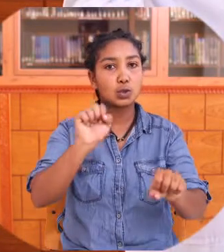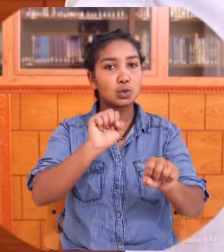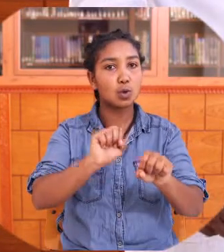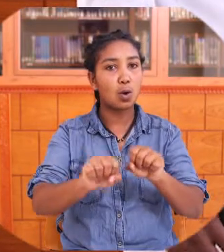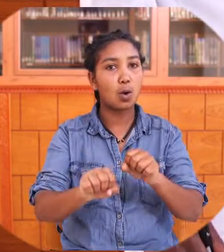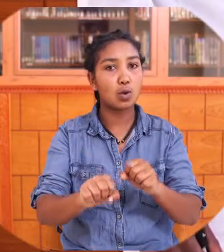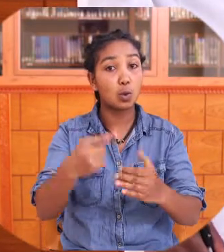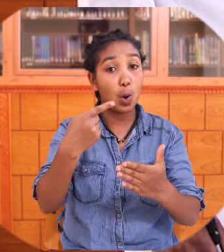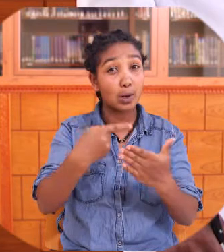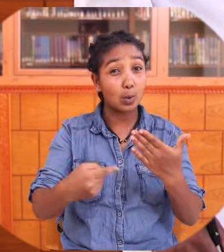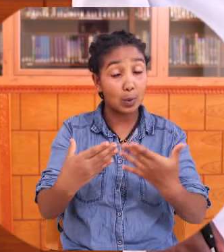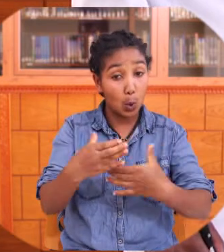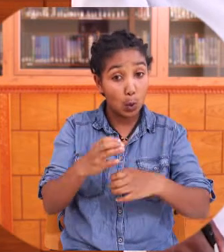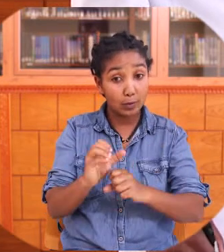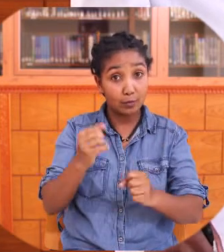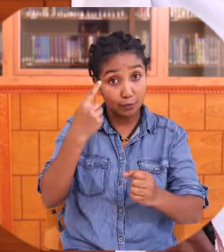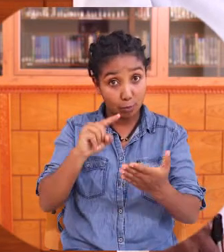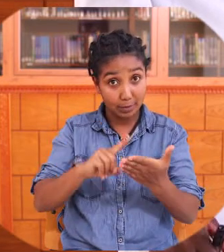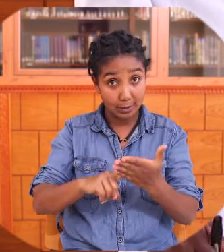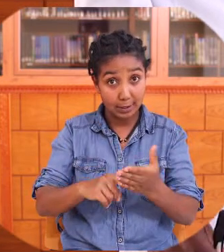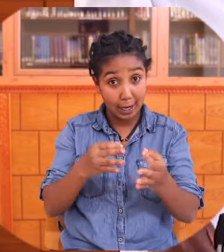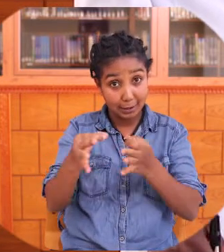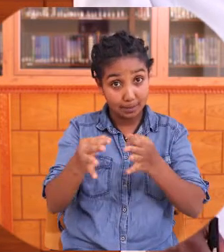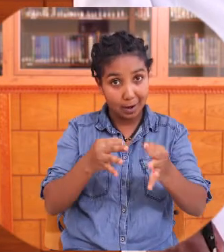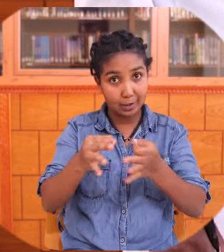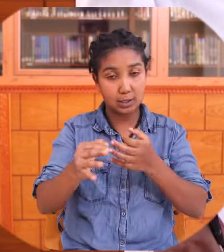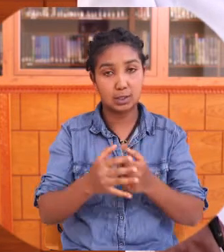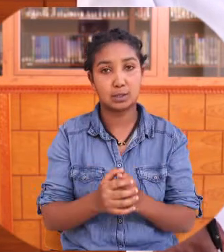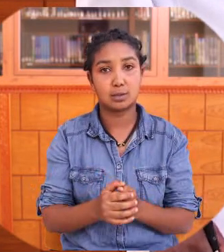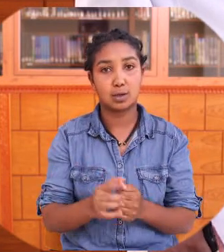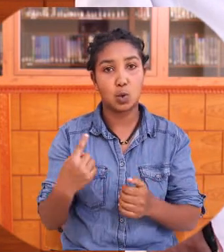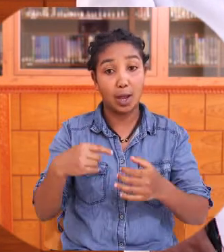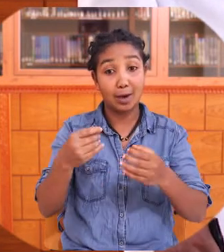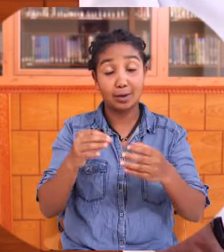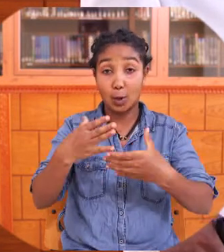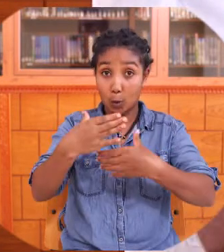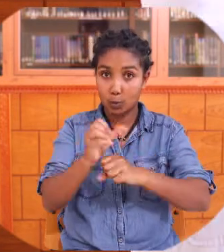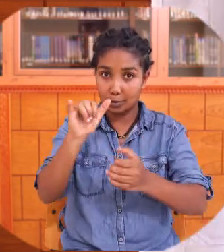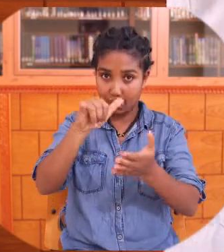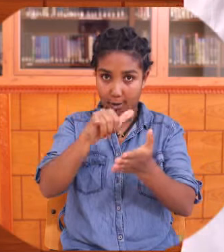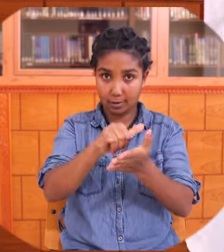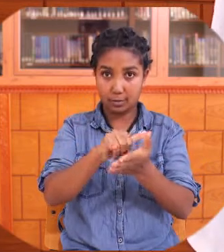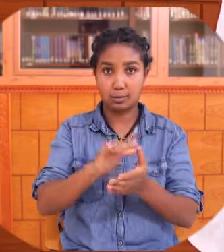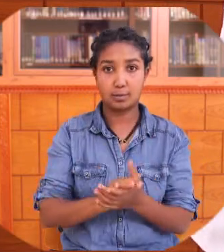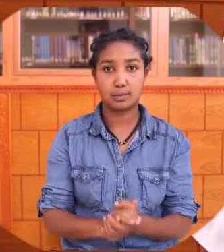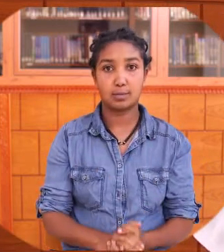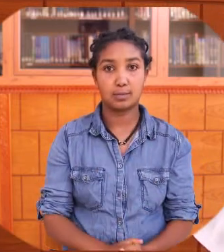we conclude from this explanation? We can conclude that